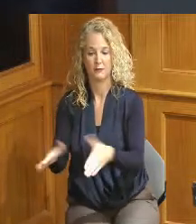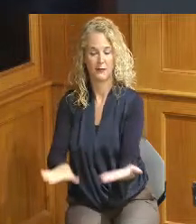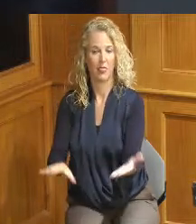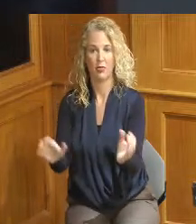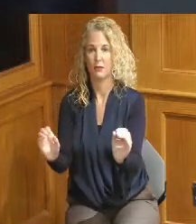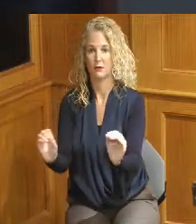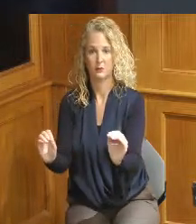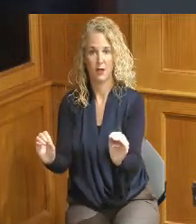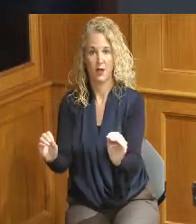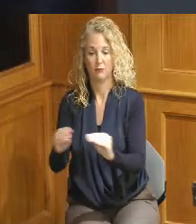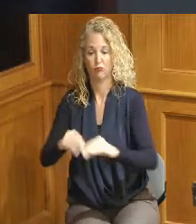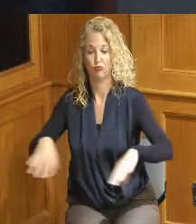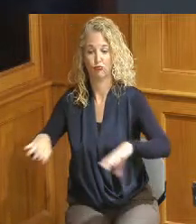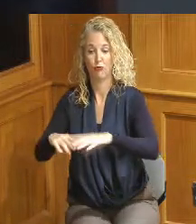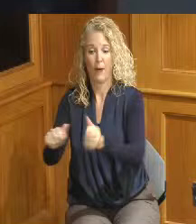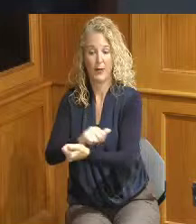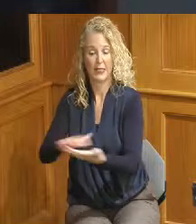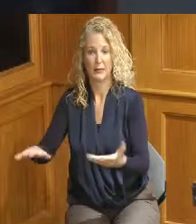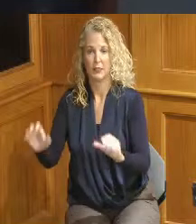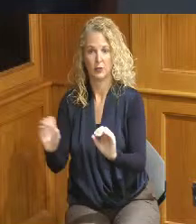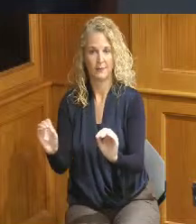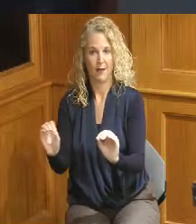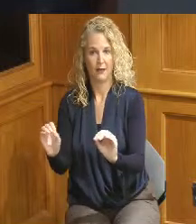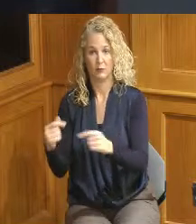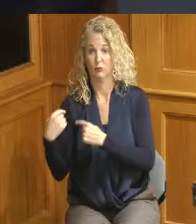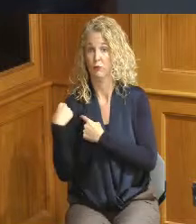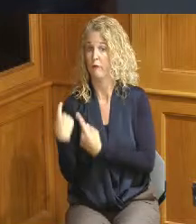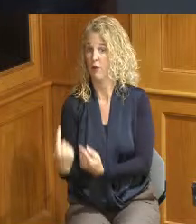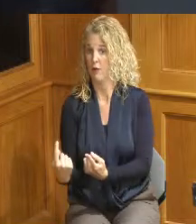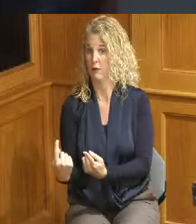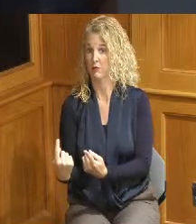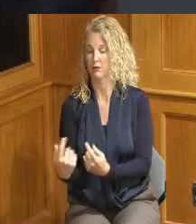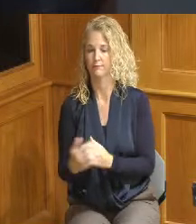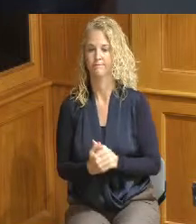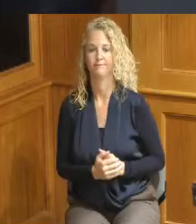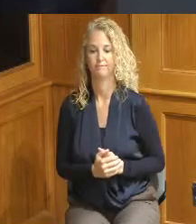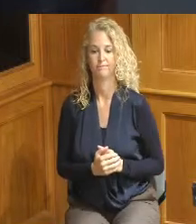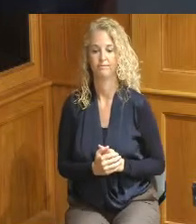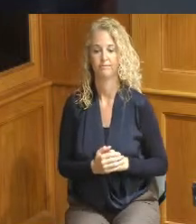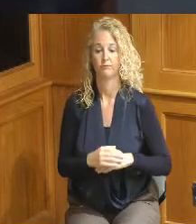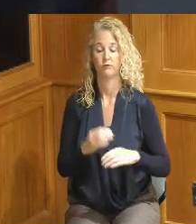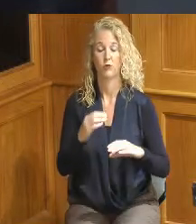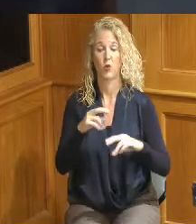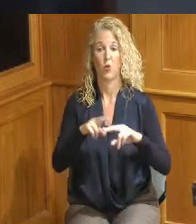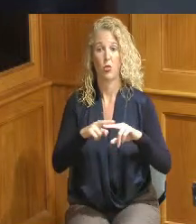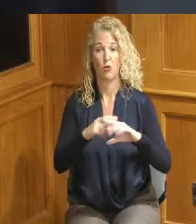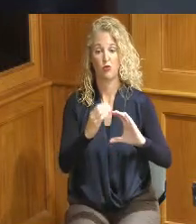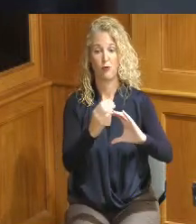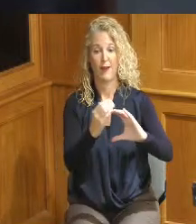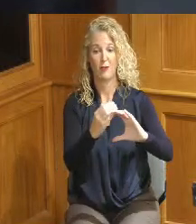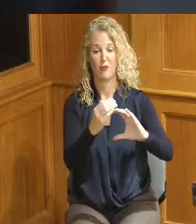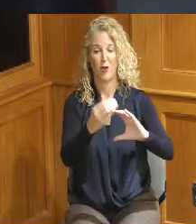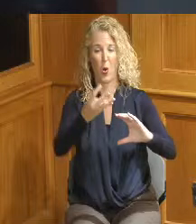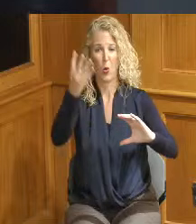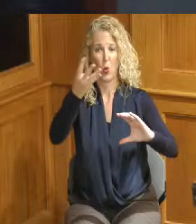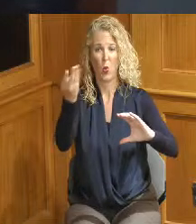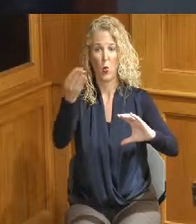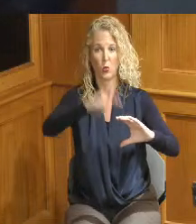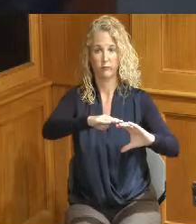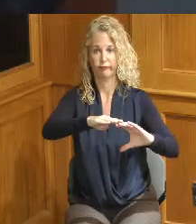and we have no property damage from this event that we're aware of. And so, again, the car had sealed that night and had not